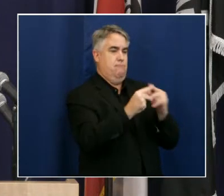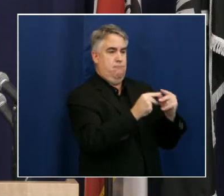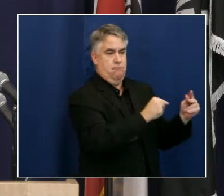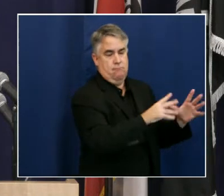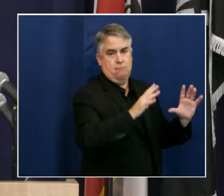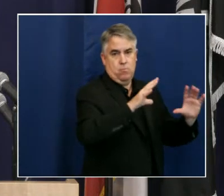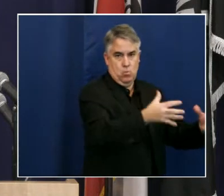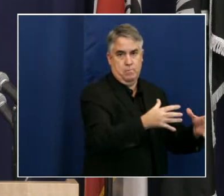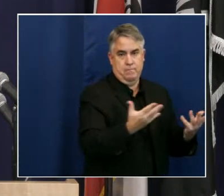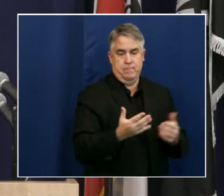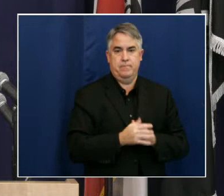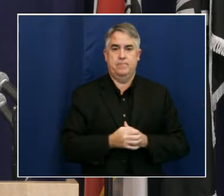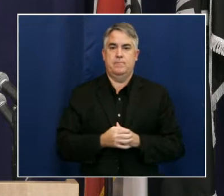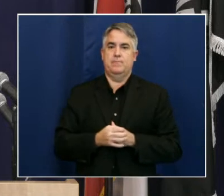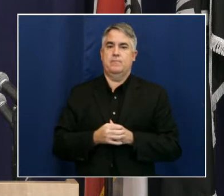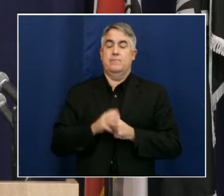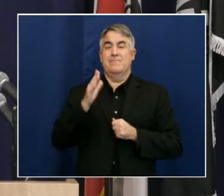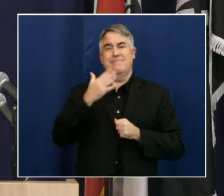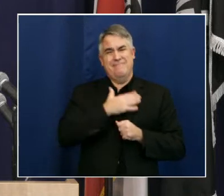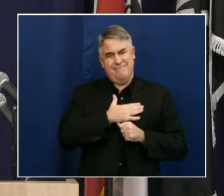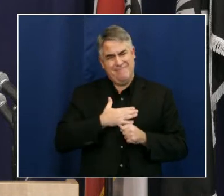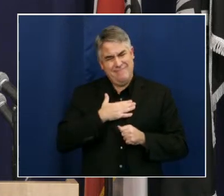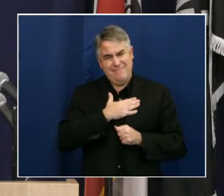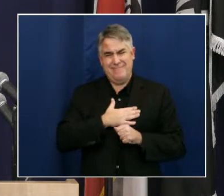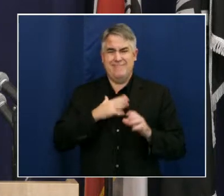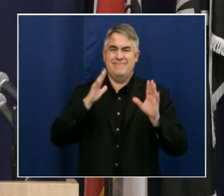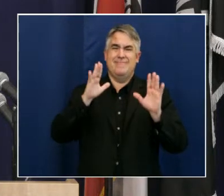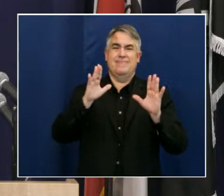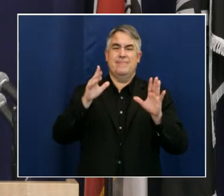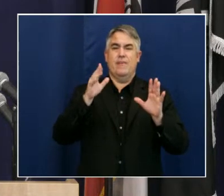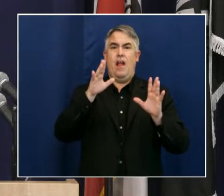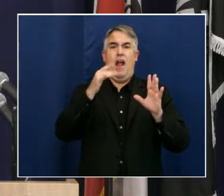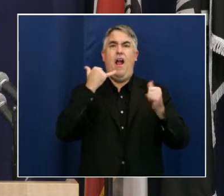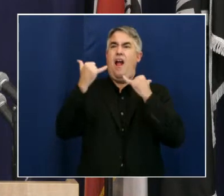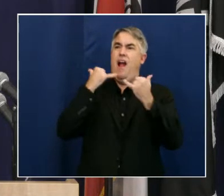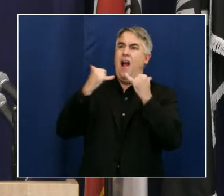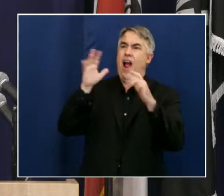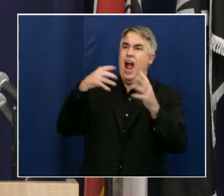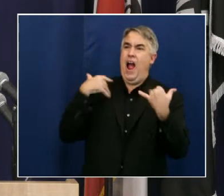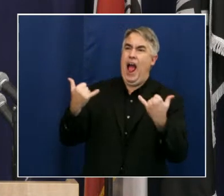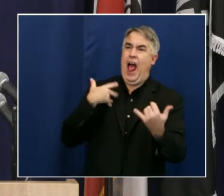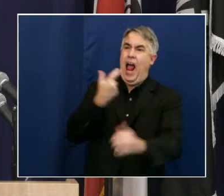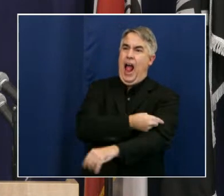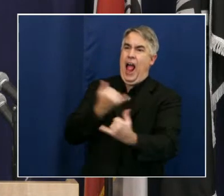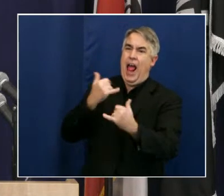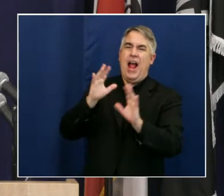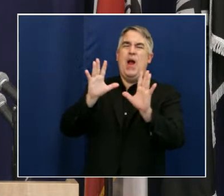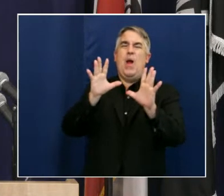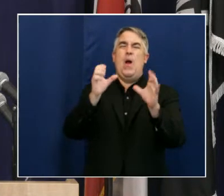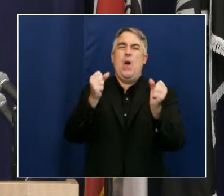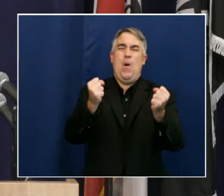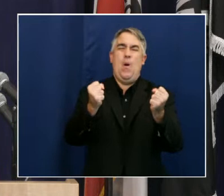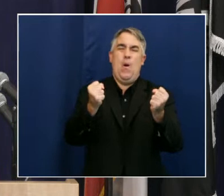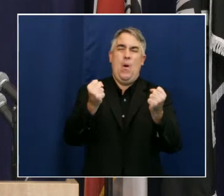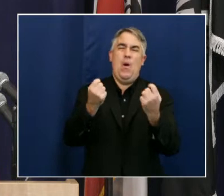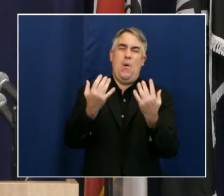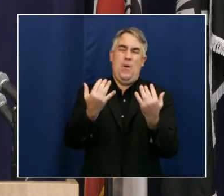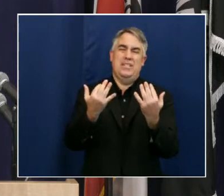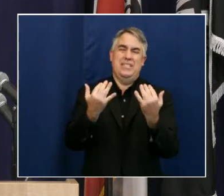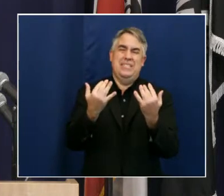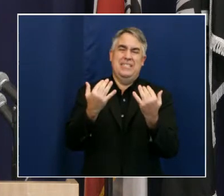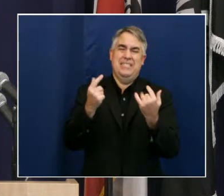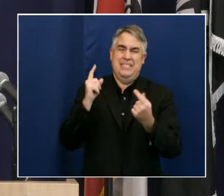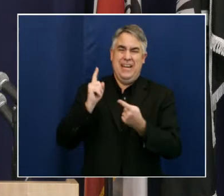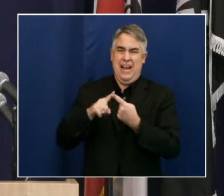strongly encourage the public to not have everyone immediately call your healthcare provider today, because it's highly unlikely they have sufficient